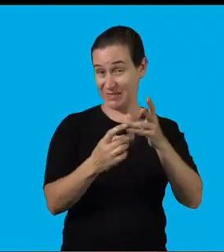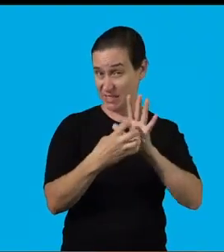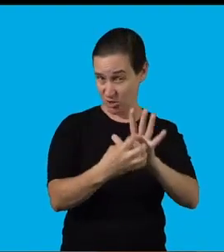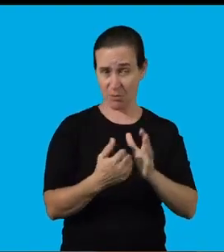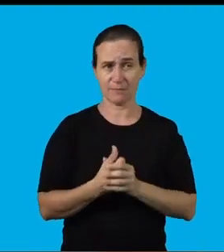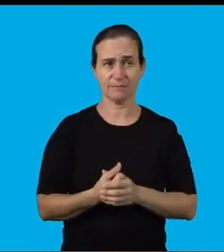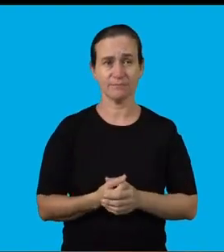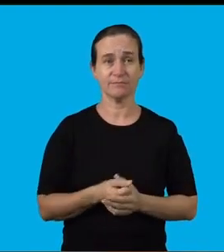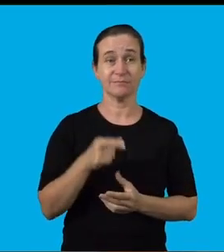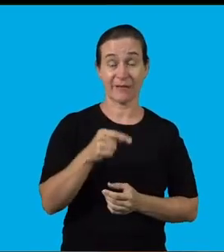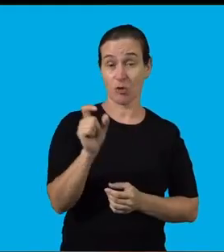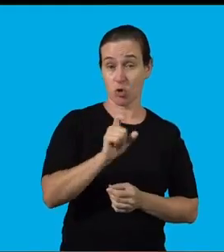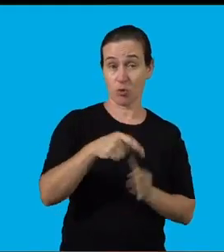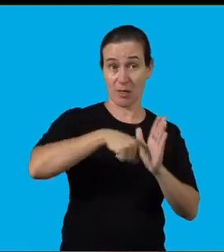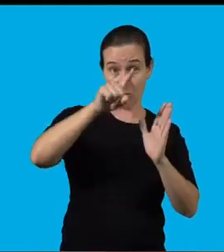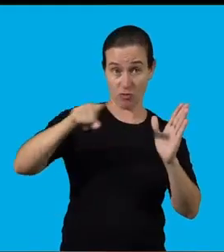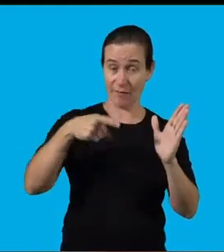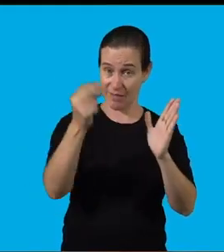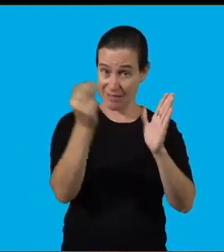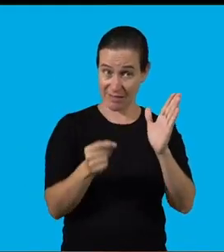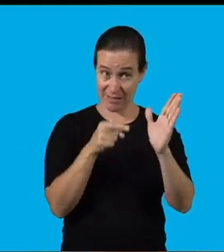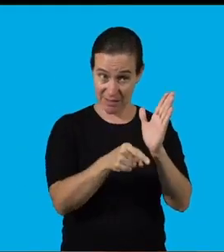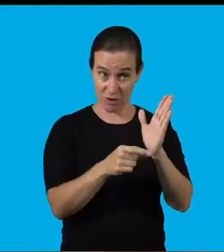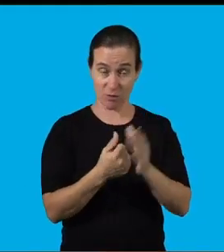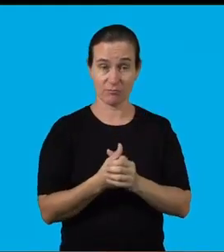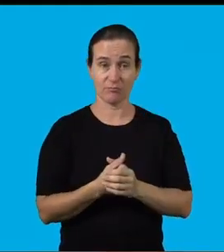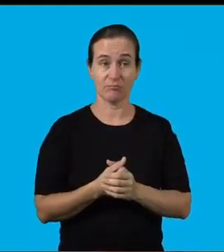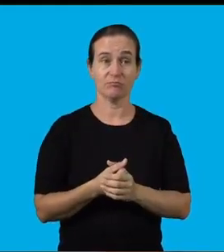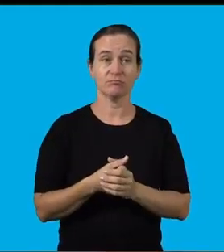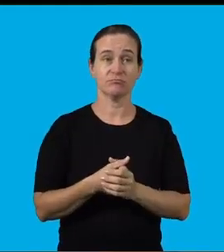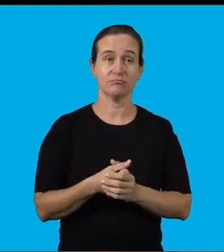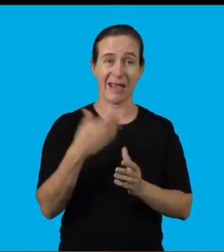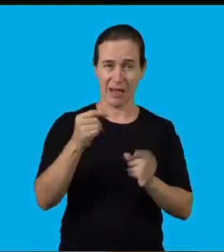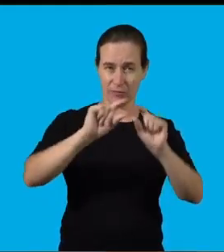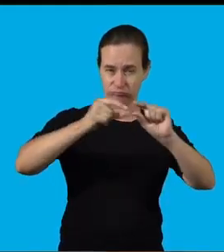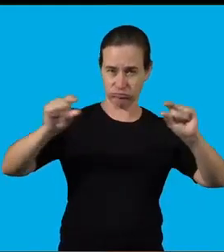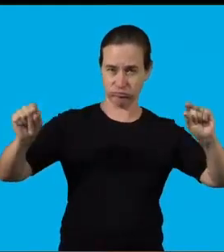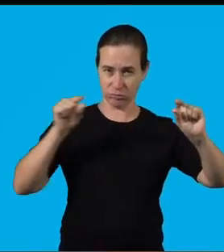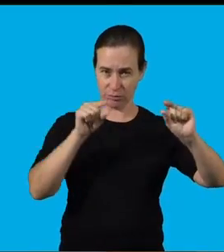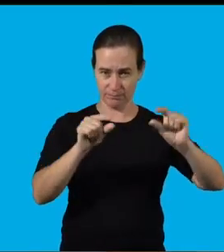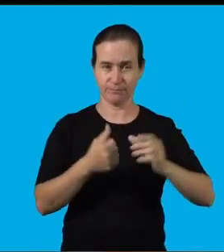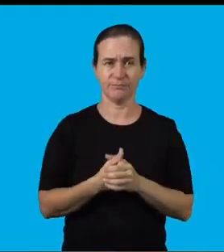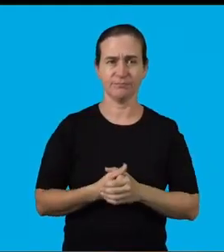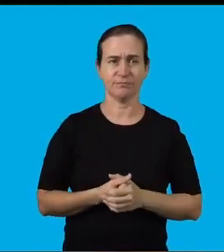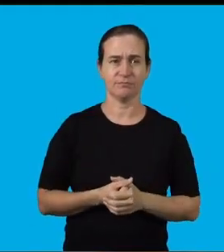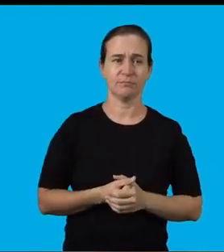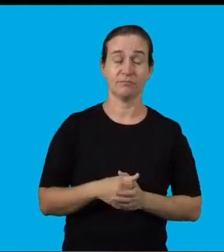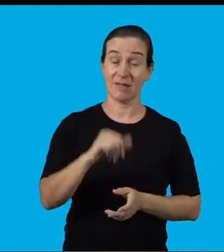So in this question, we've got a cubic graph that's been sketched, and they've given us the expression. And they've